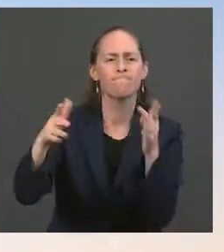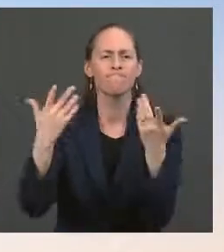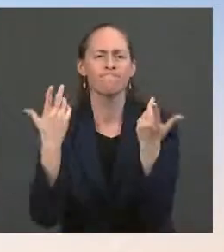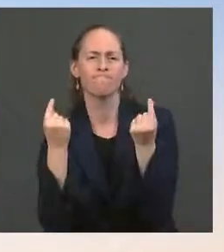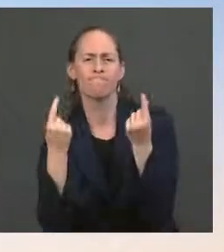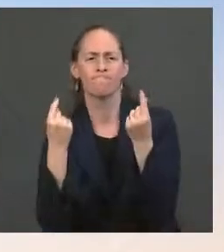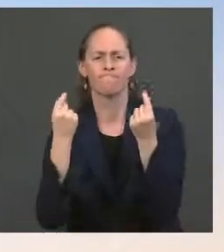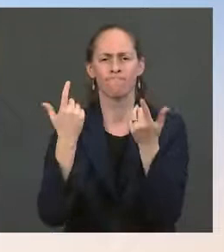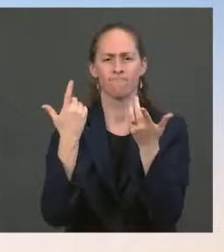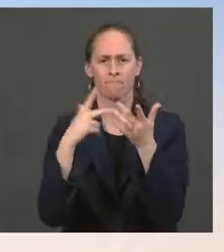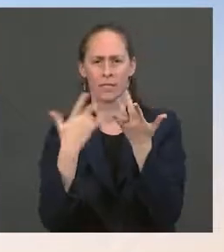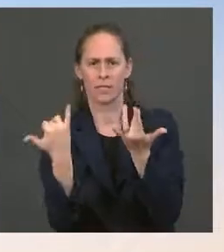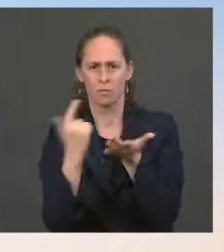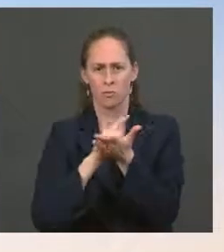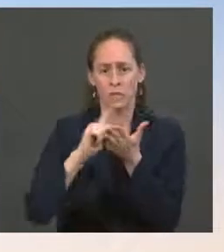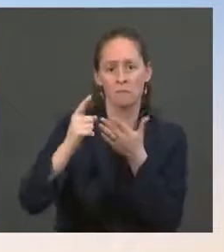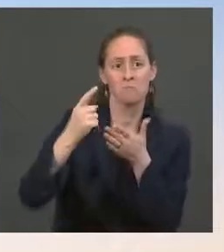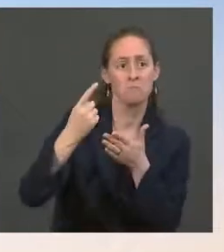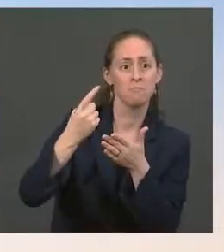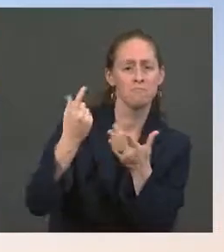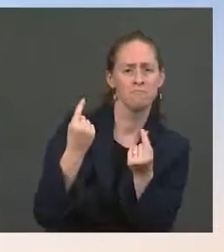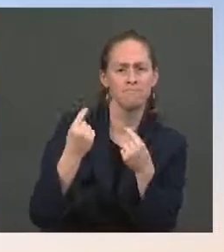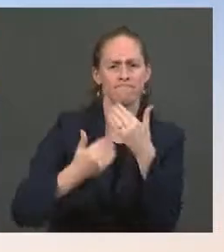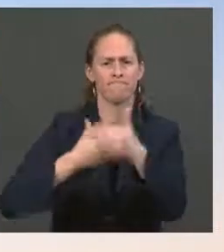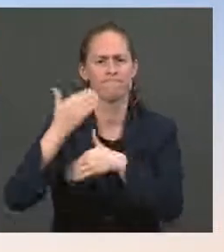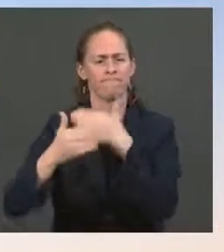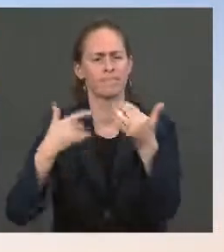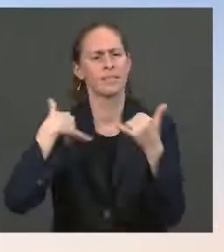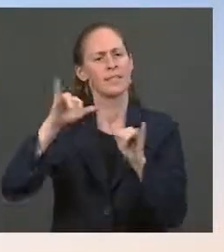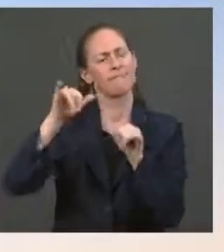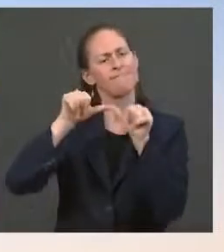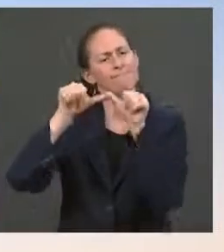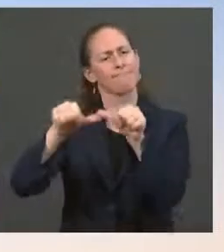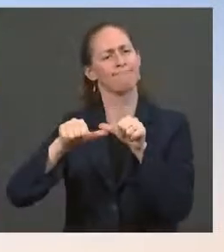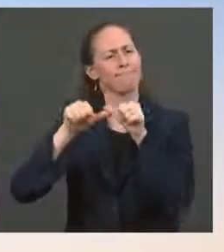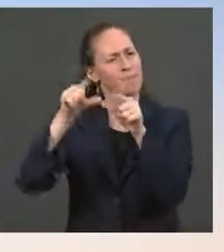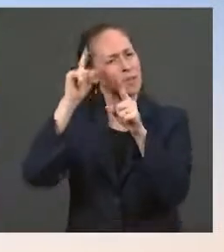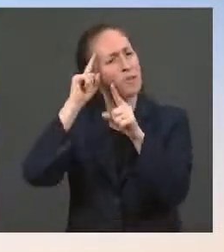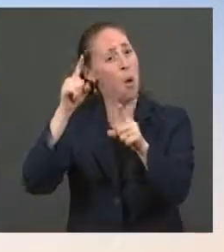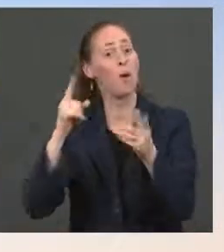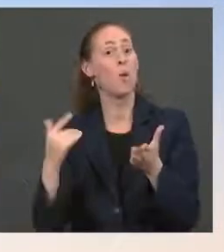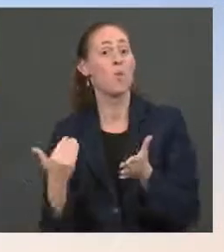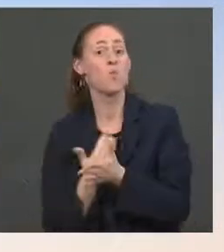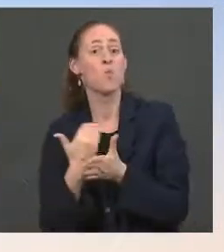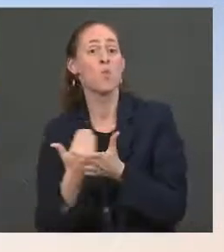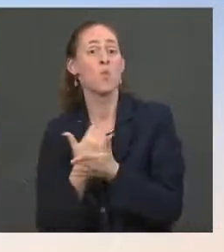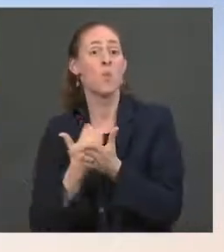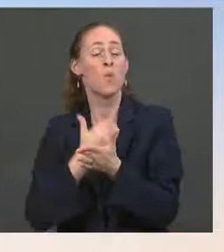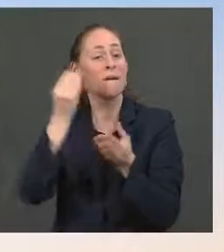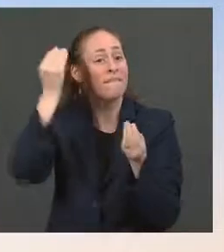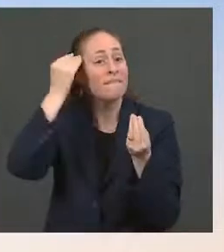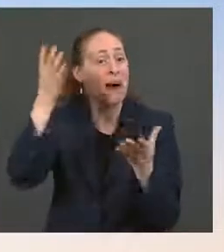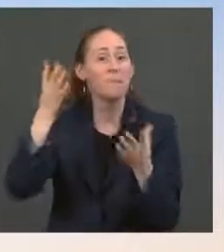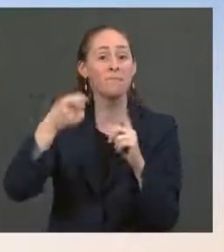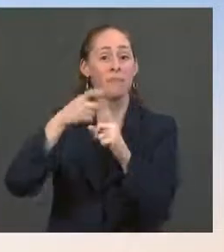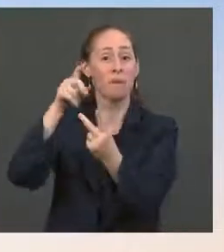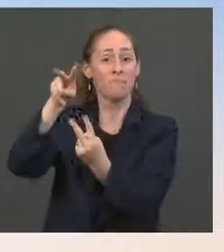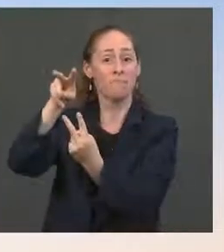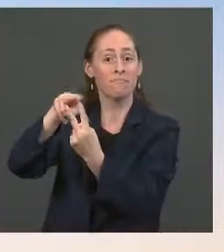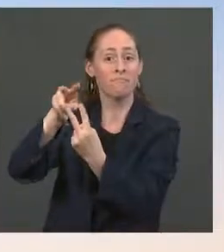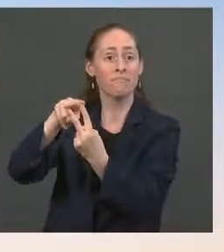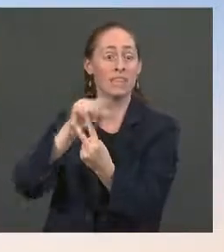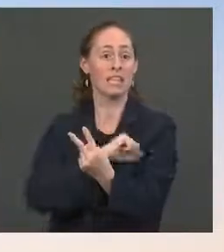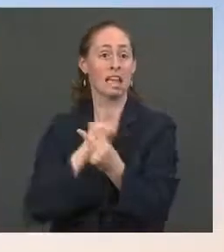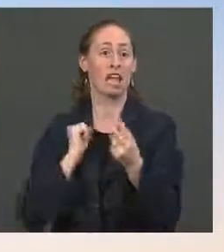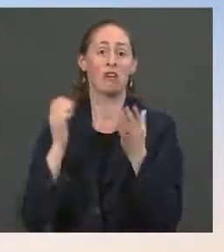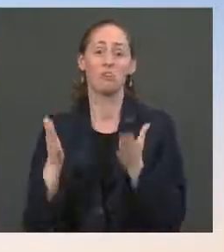weekend as we work to continue to make progress. But I don't have any additional updates from Senator Manchin or Senator Sinema at this point. How long do you plan